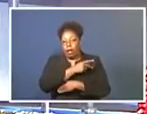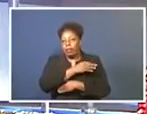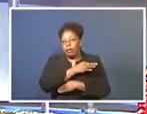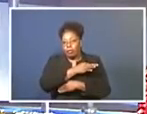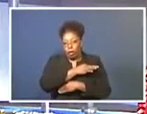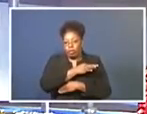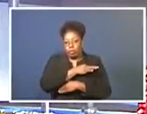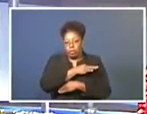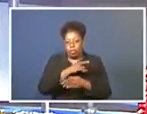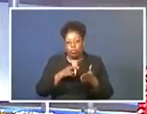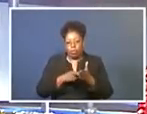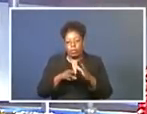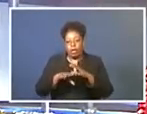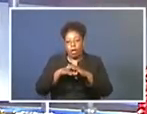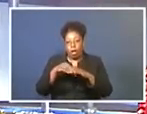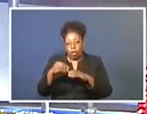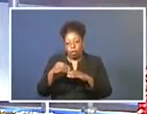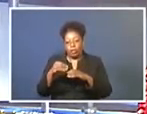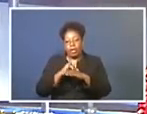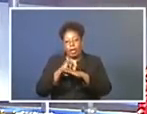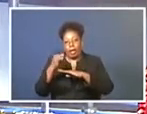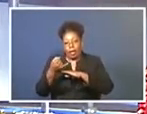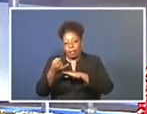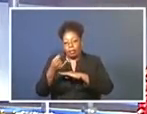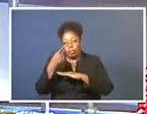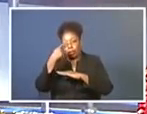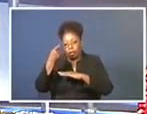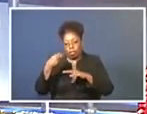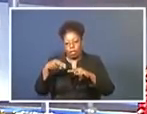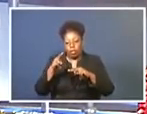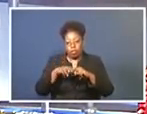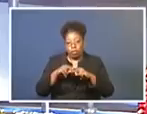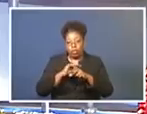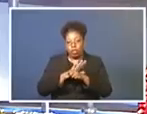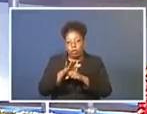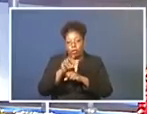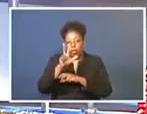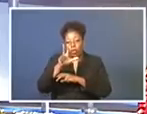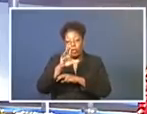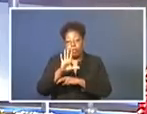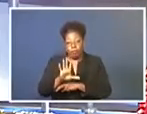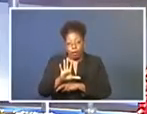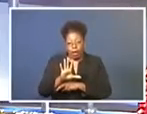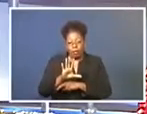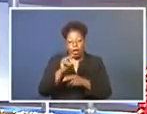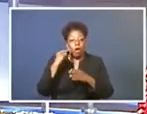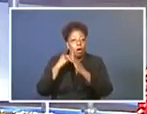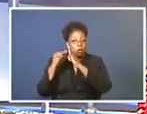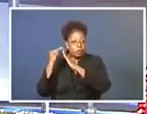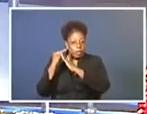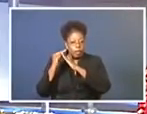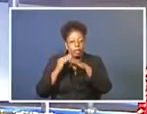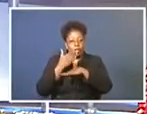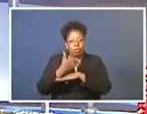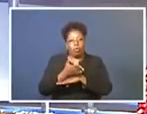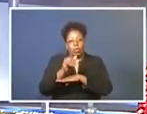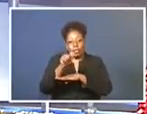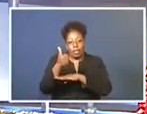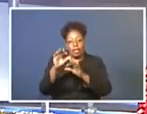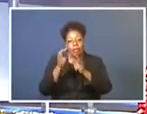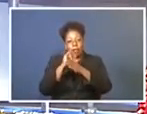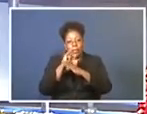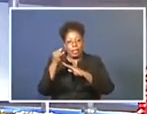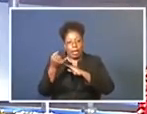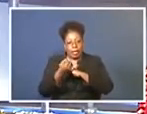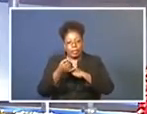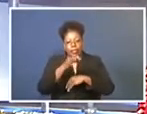Out Islands as COVID cases surge. The board represents 35 hotels scattered across 10 different family islands. Fountain